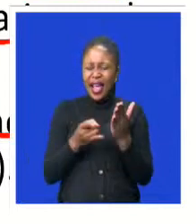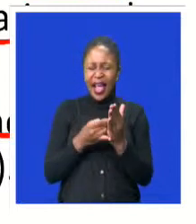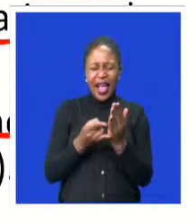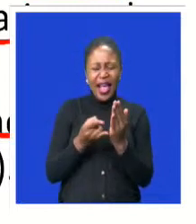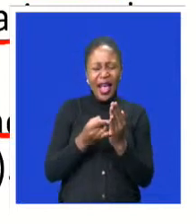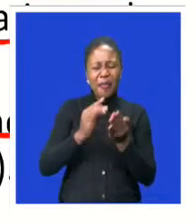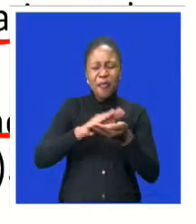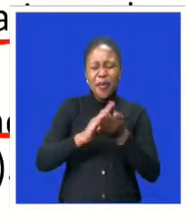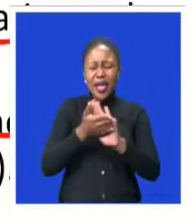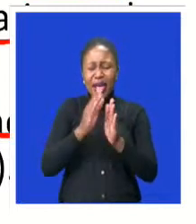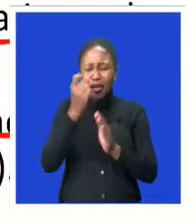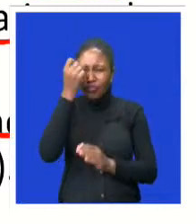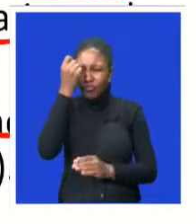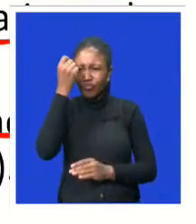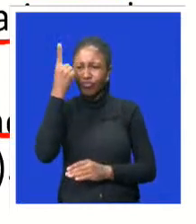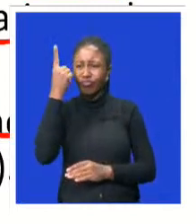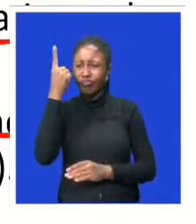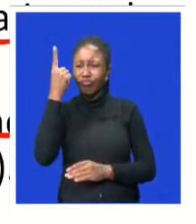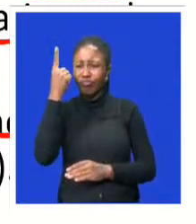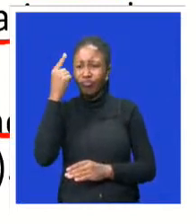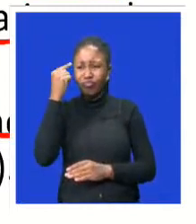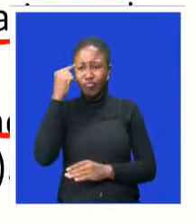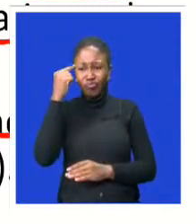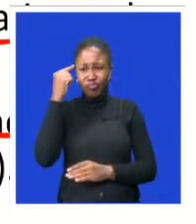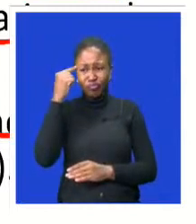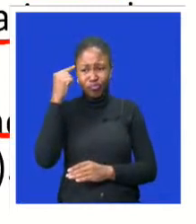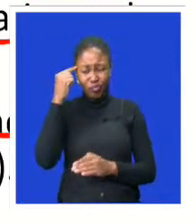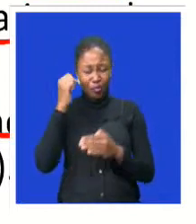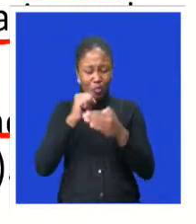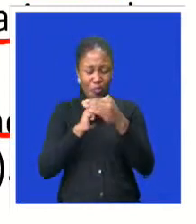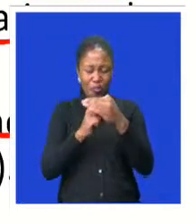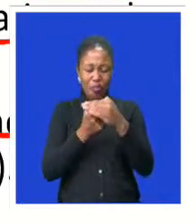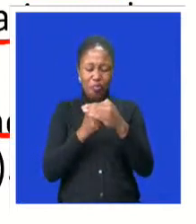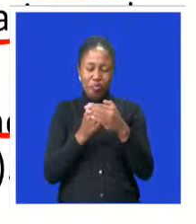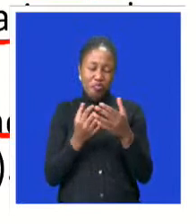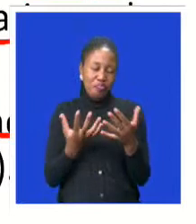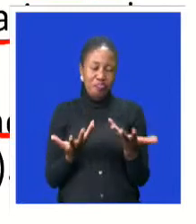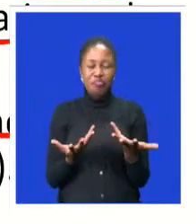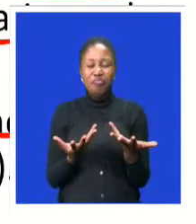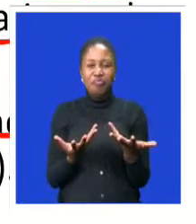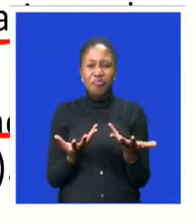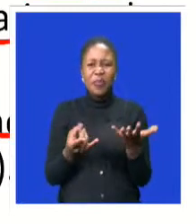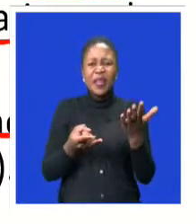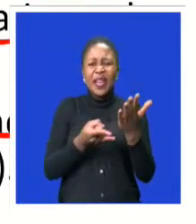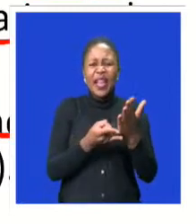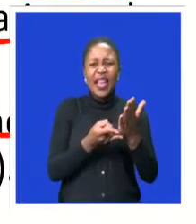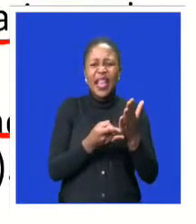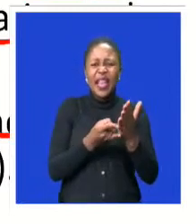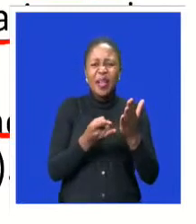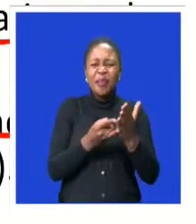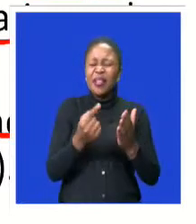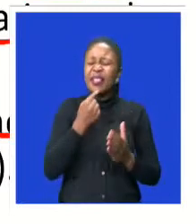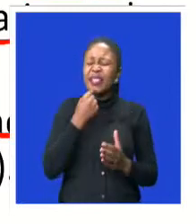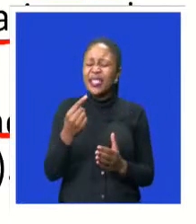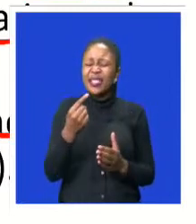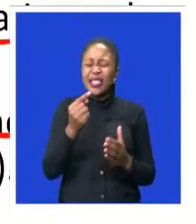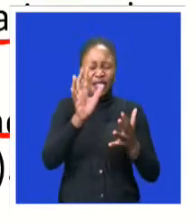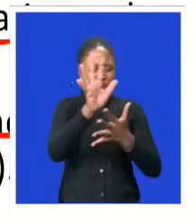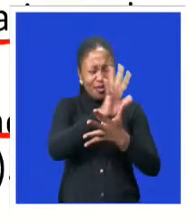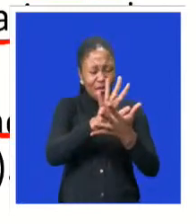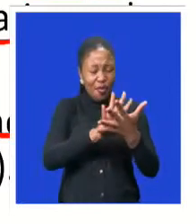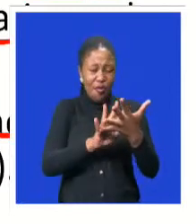also equip us with the skill of telling a story in a narrative composition.